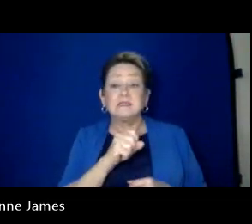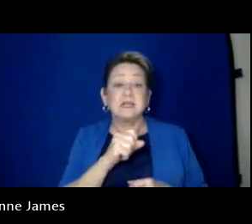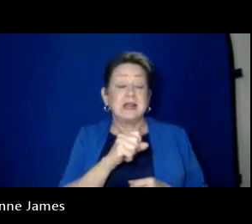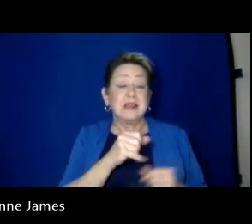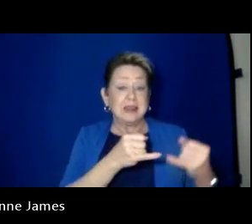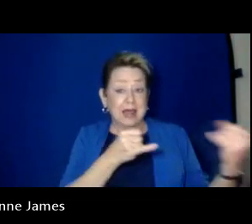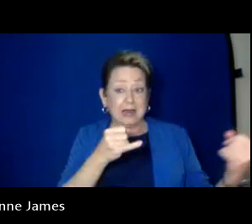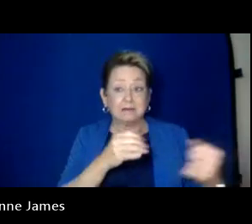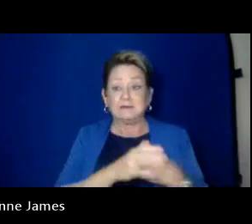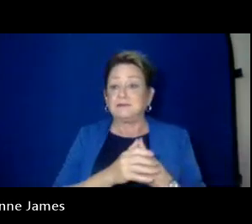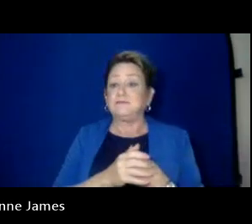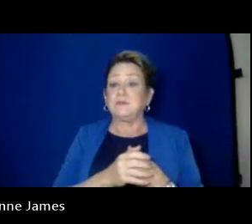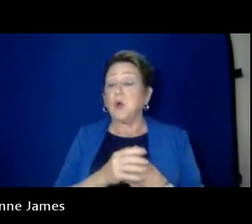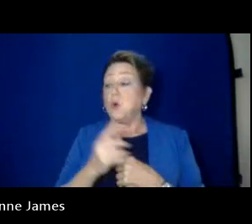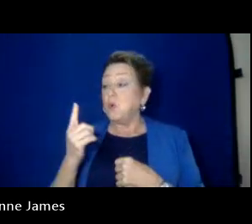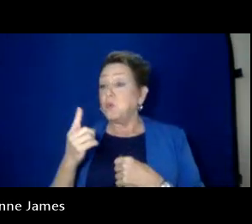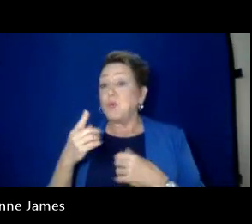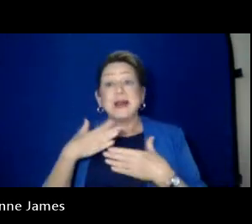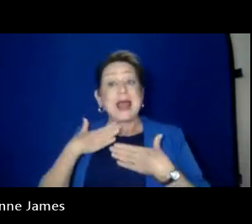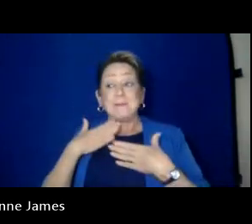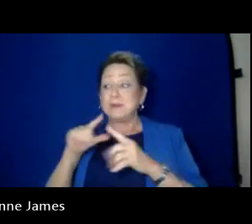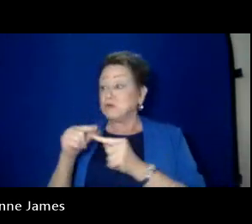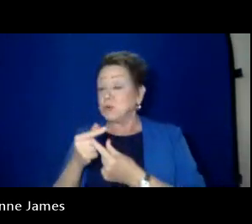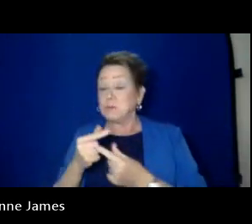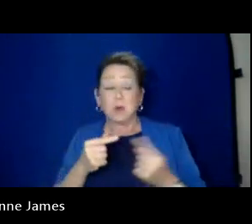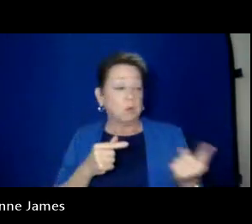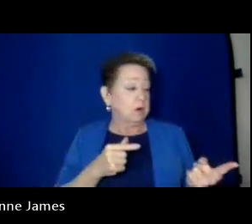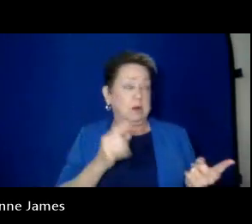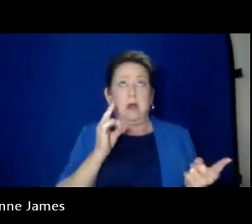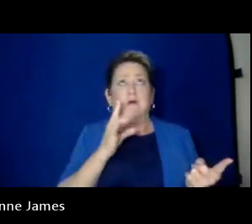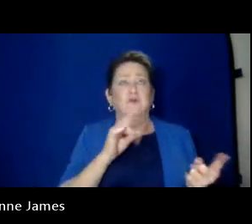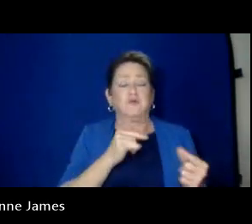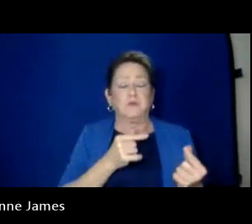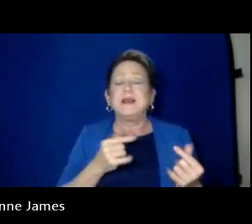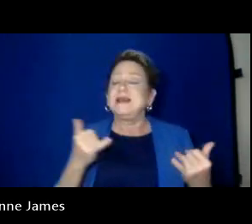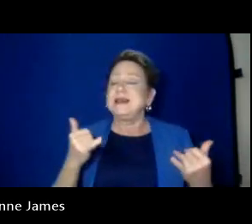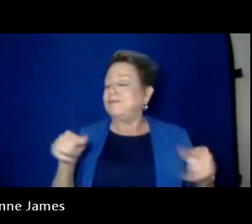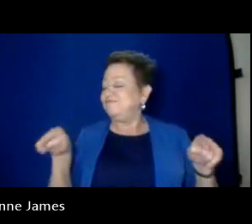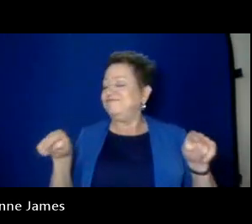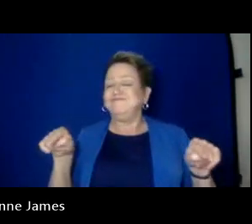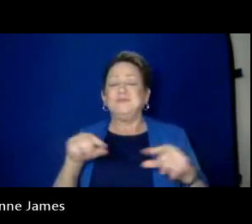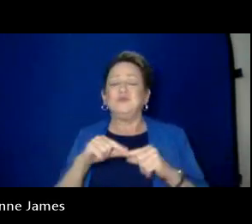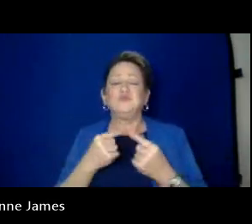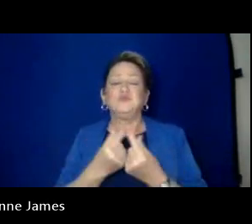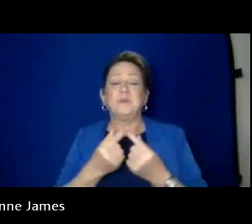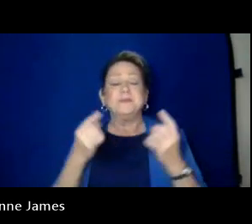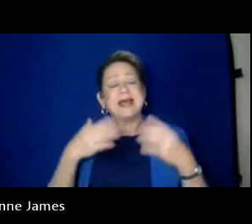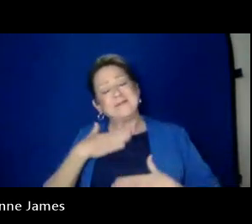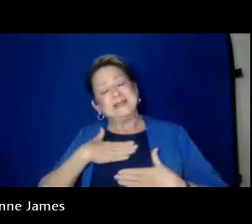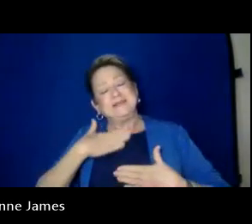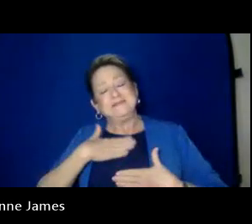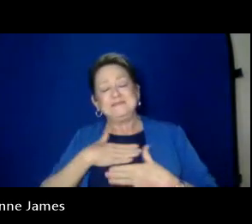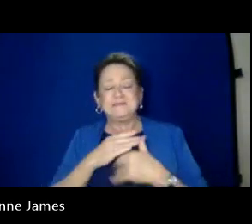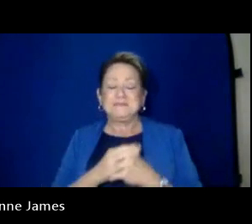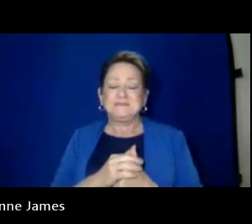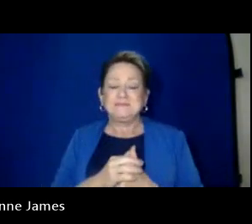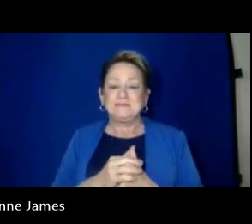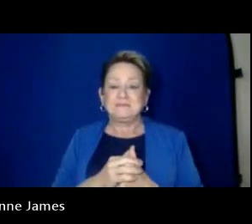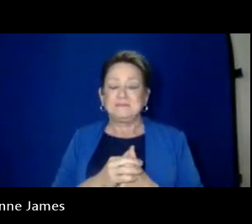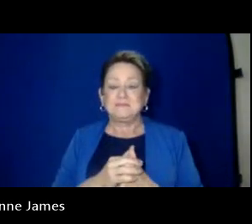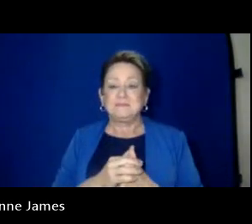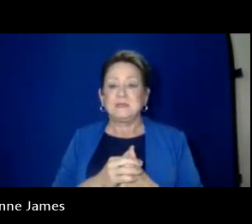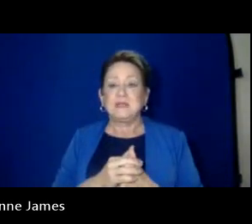oh my God, the world is ending, but now it's all happy again. So you will see modifications on that, but you'll see that because we've had the time to go back and